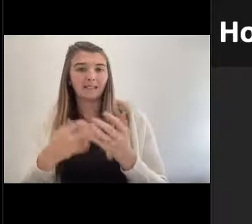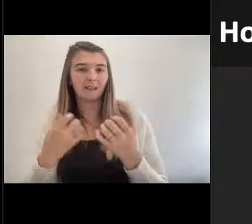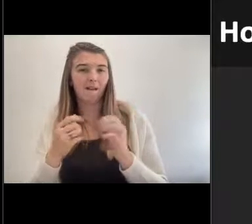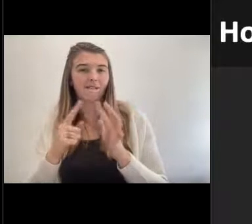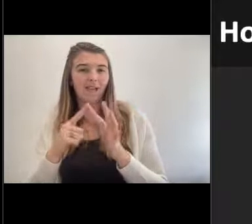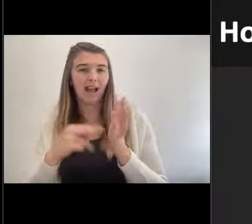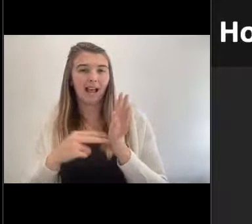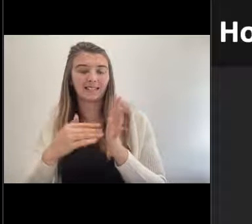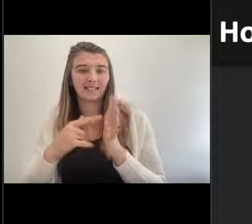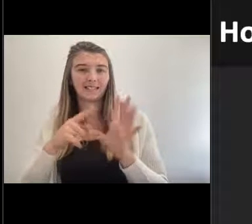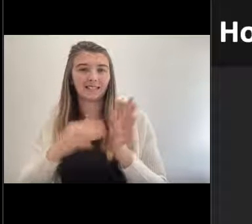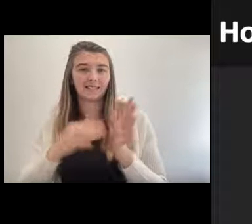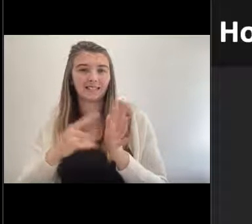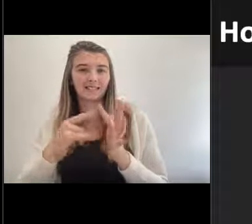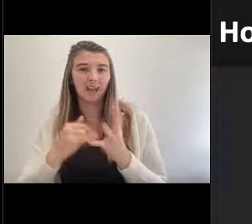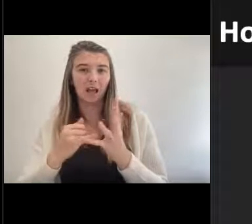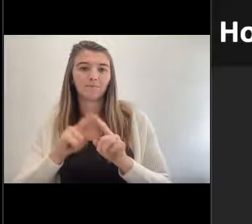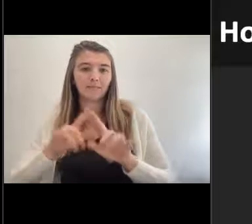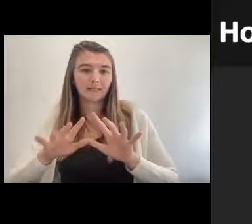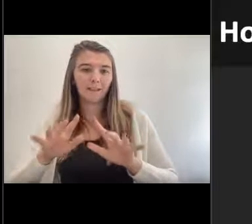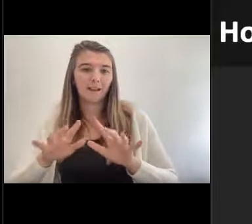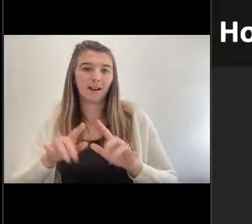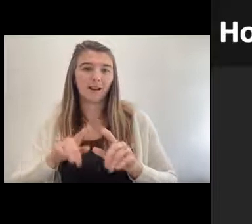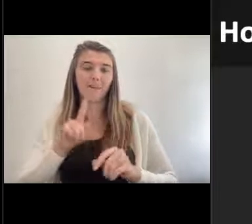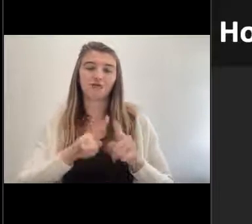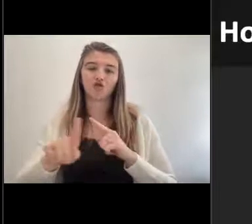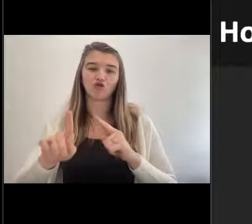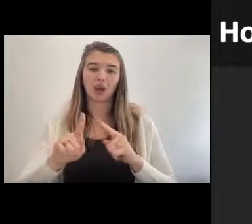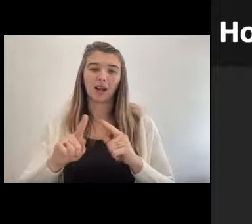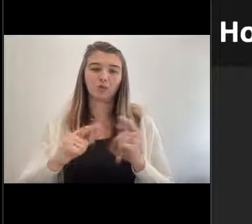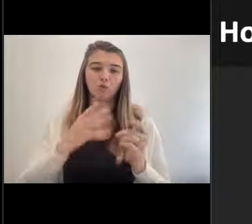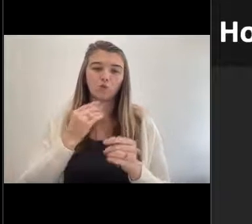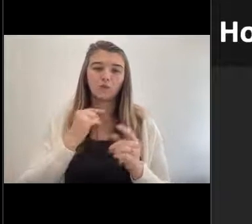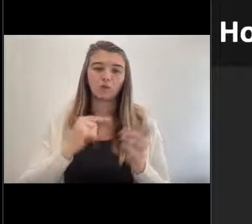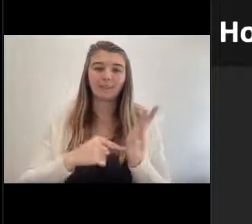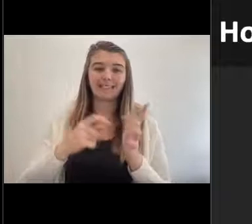use both the terephthalic acid and the ethylene glycol for growth.